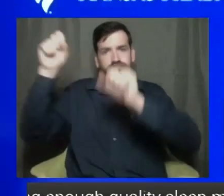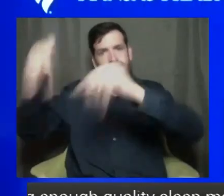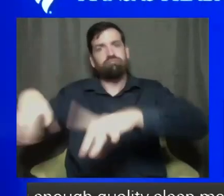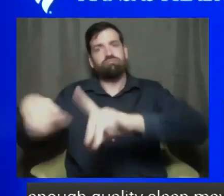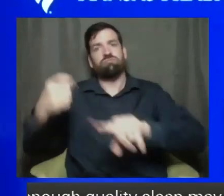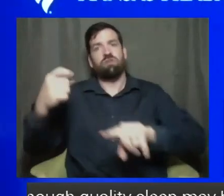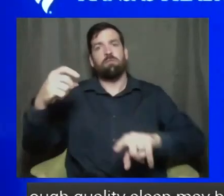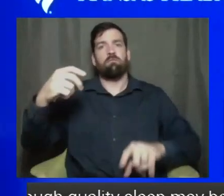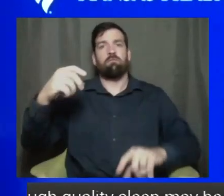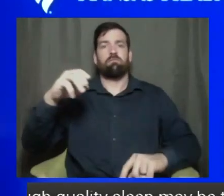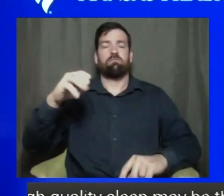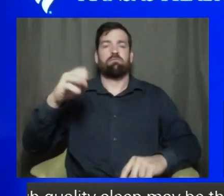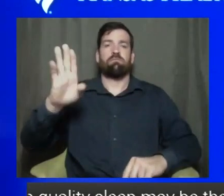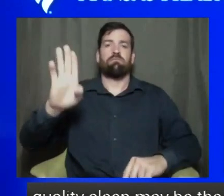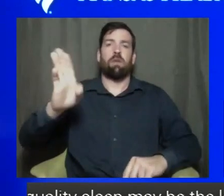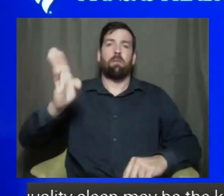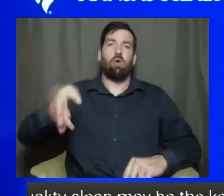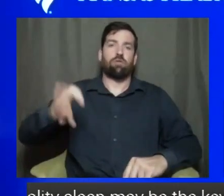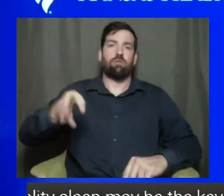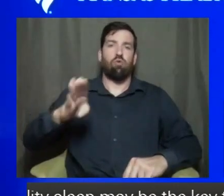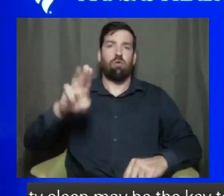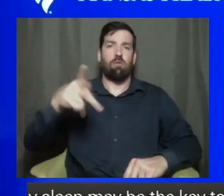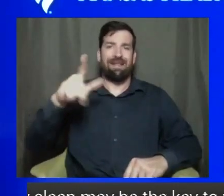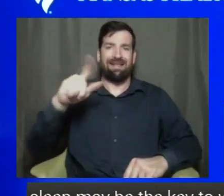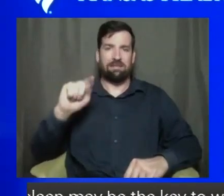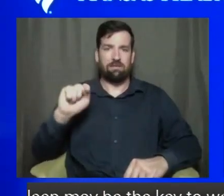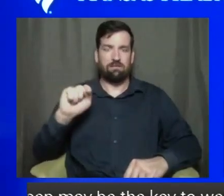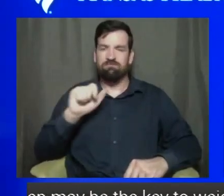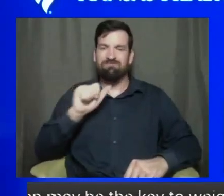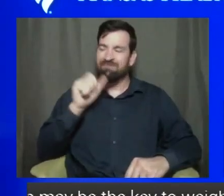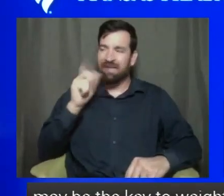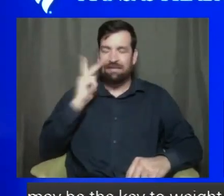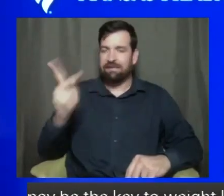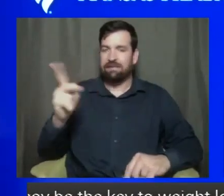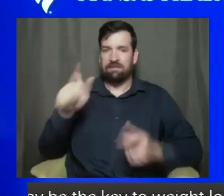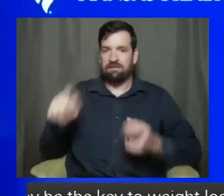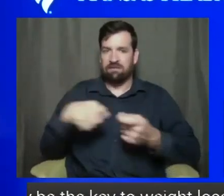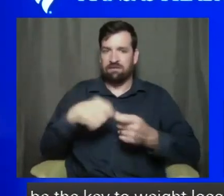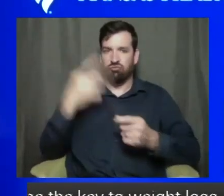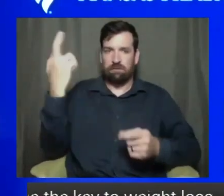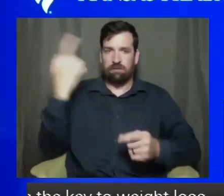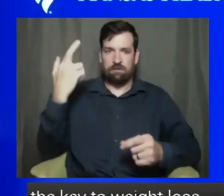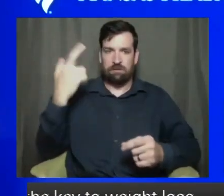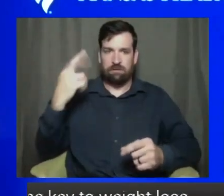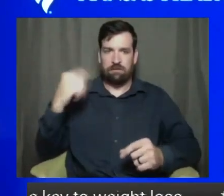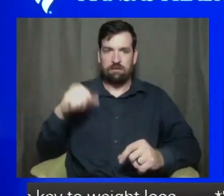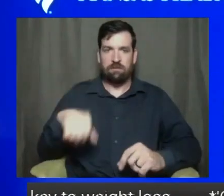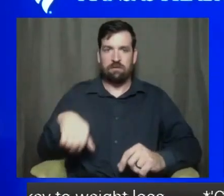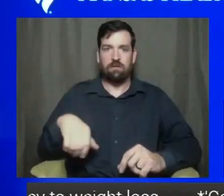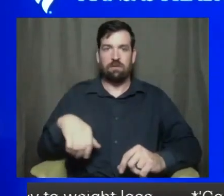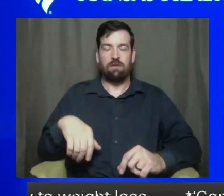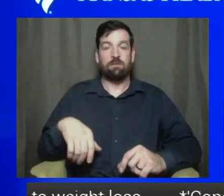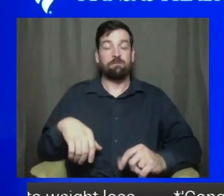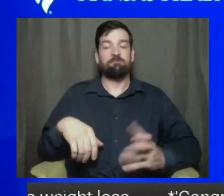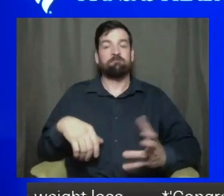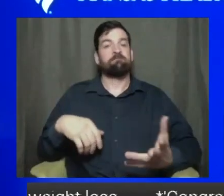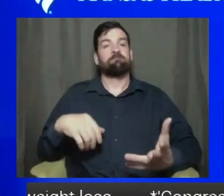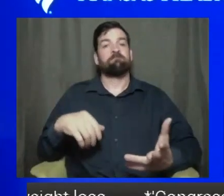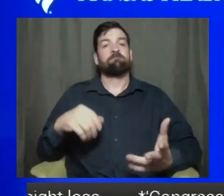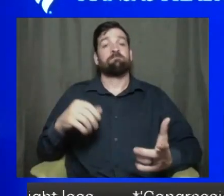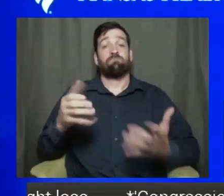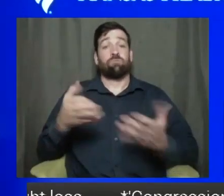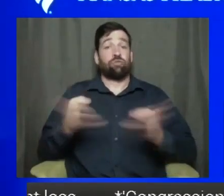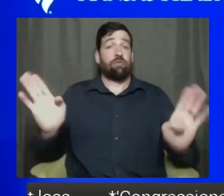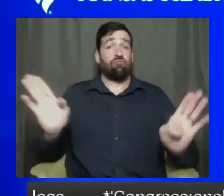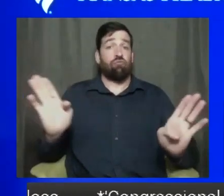I haven't seen the exact reason why that is. We know that overall we continue to, in general, during